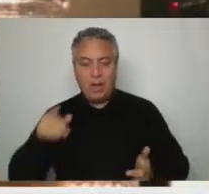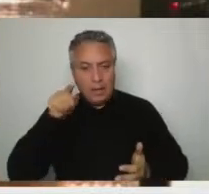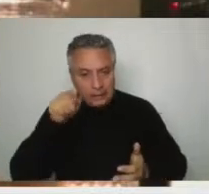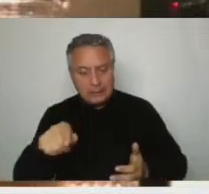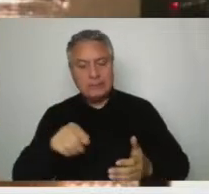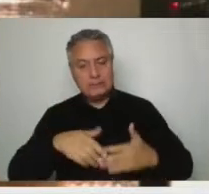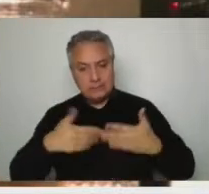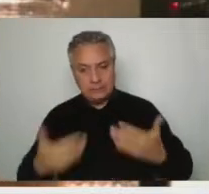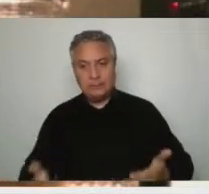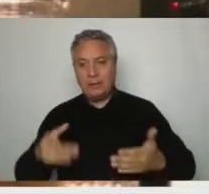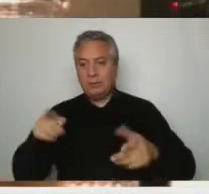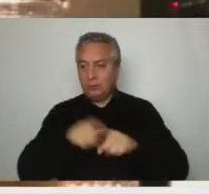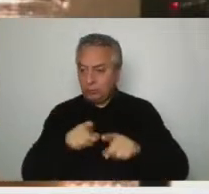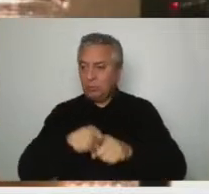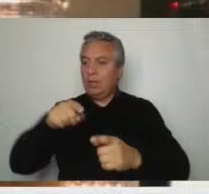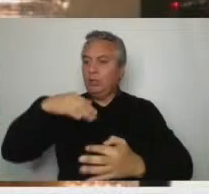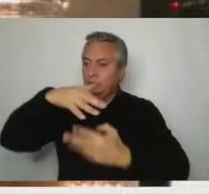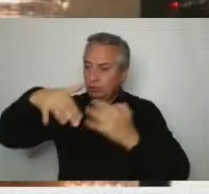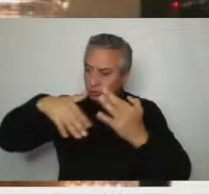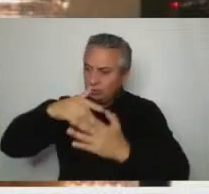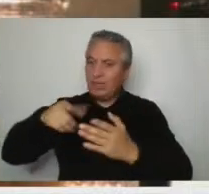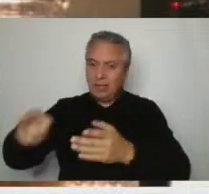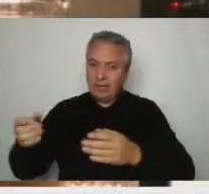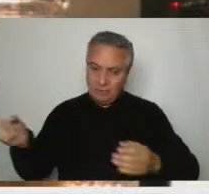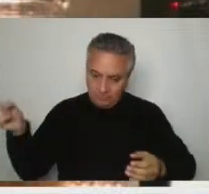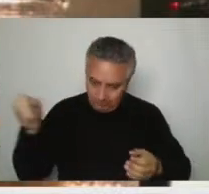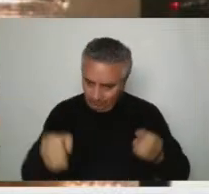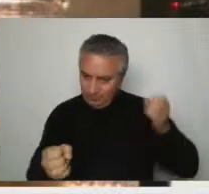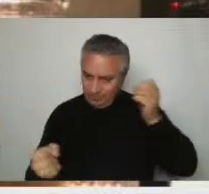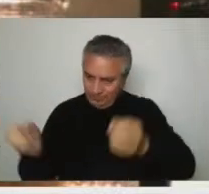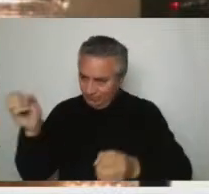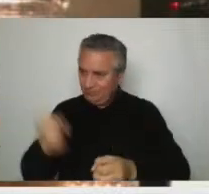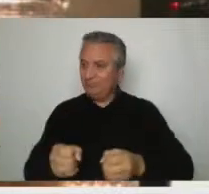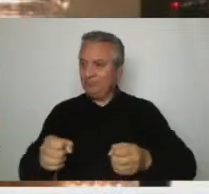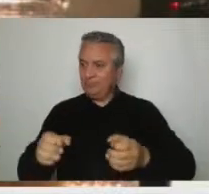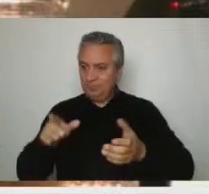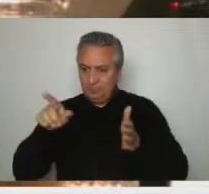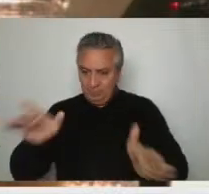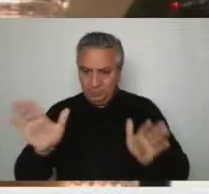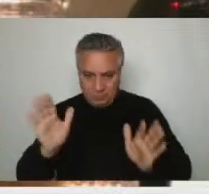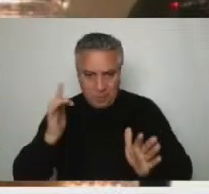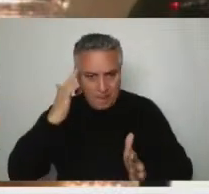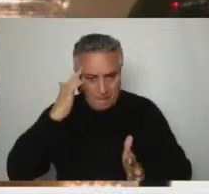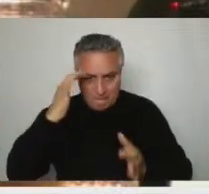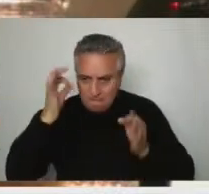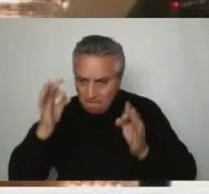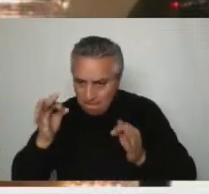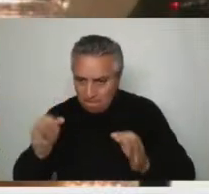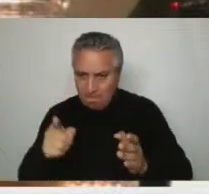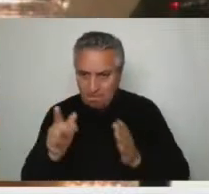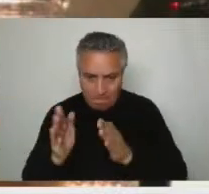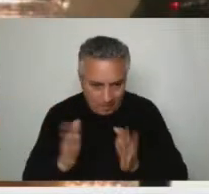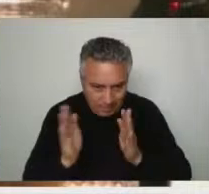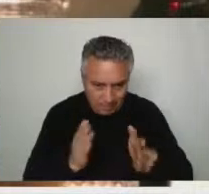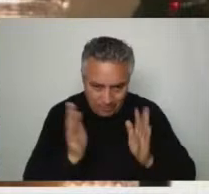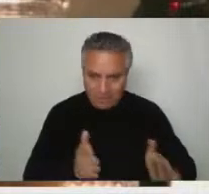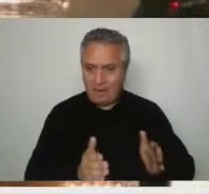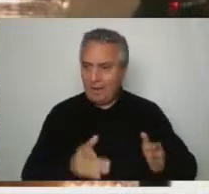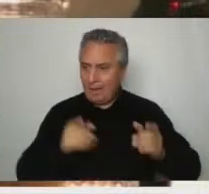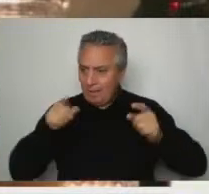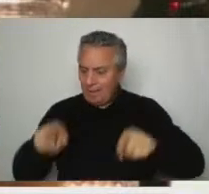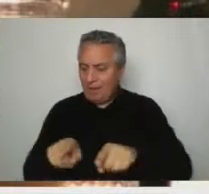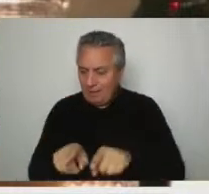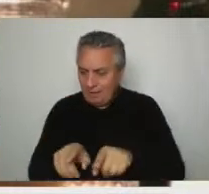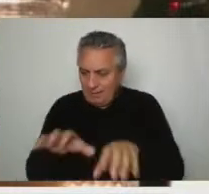social participation, one that is organized with a strong